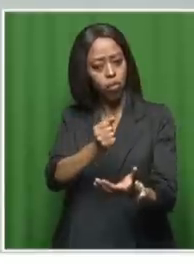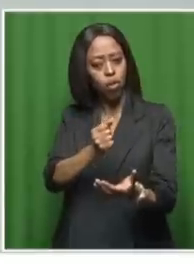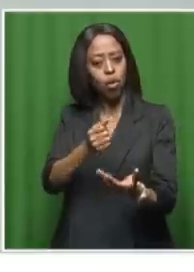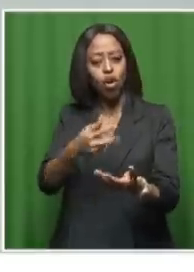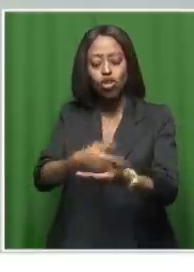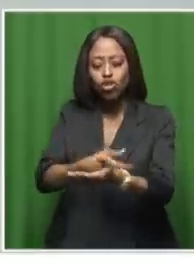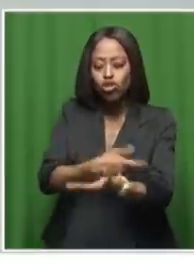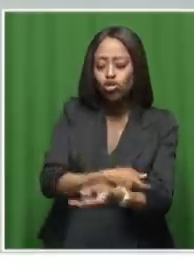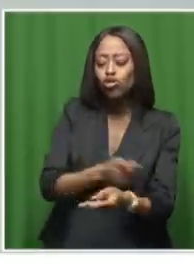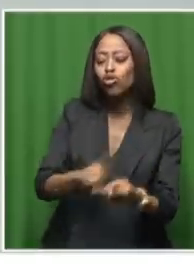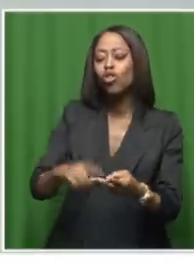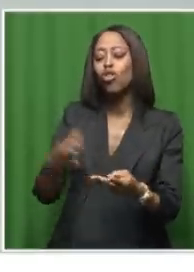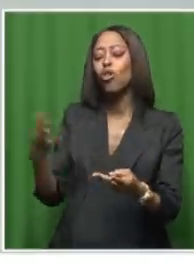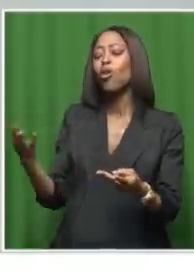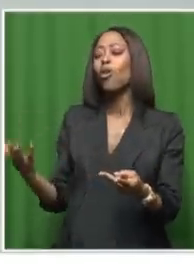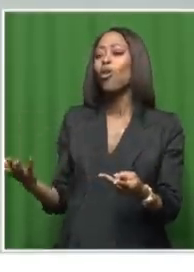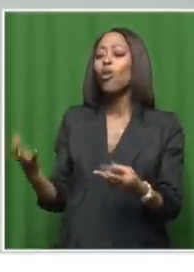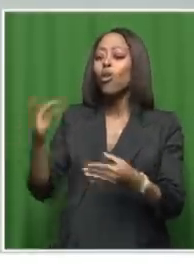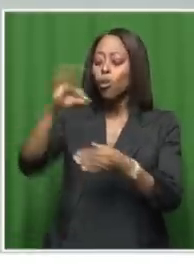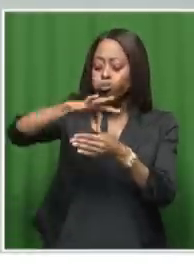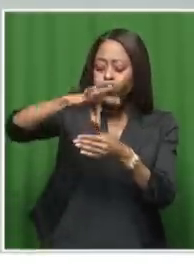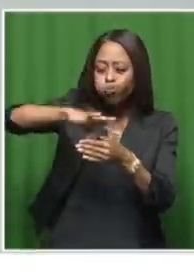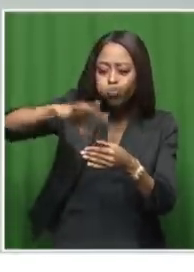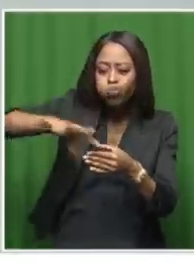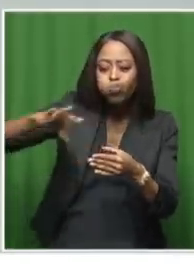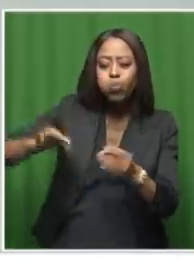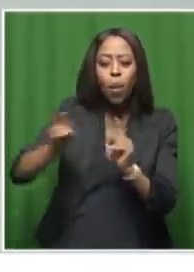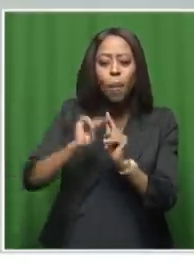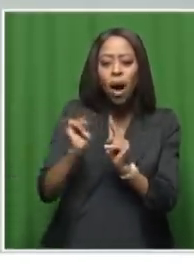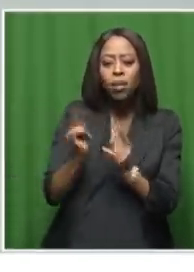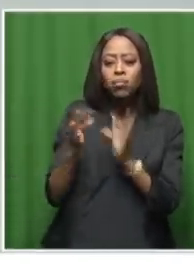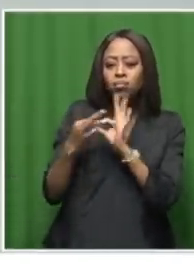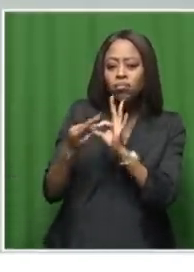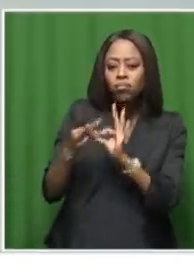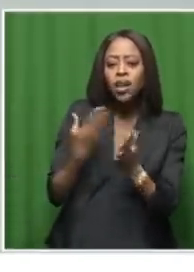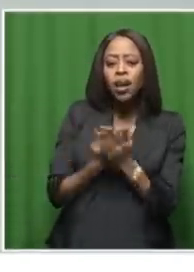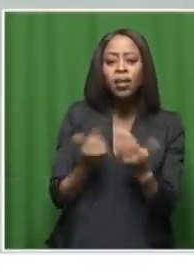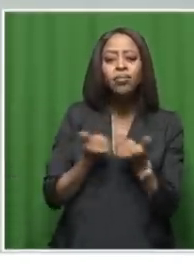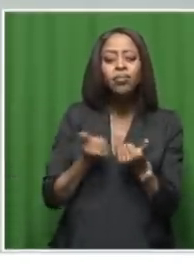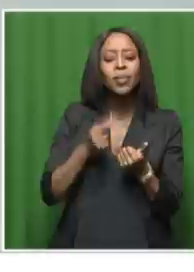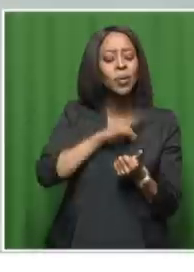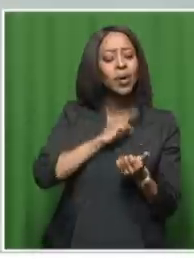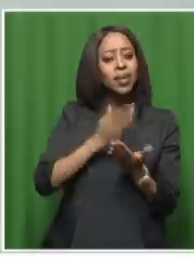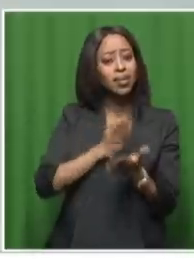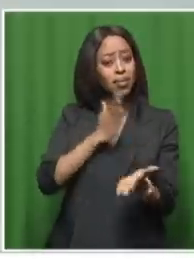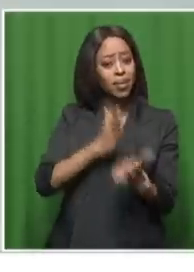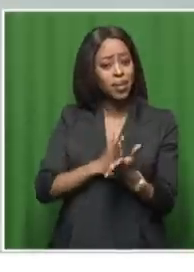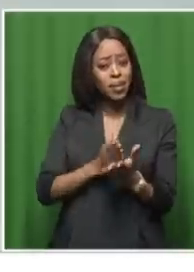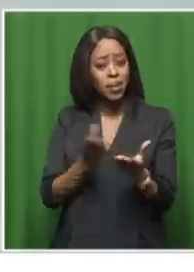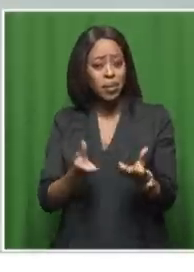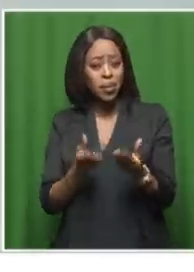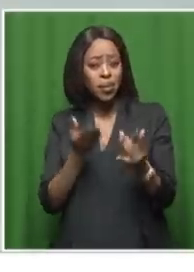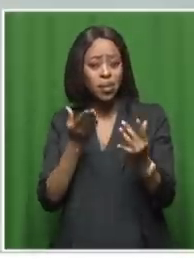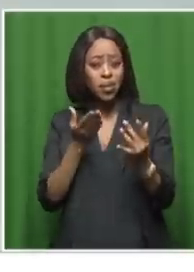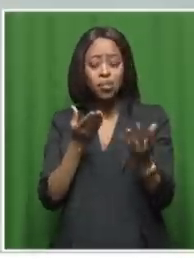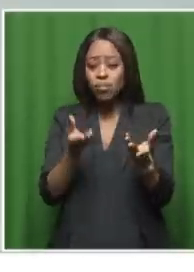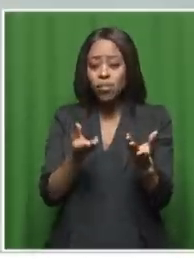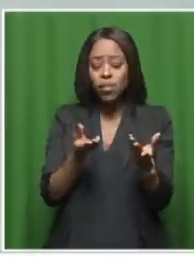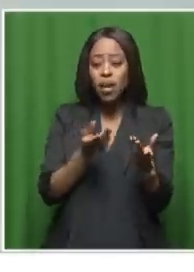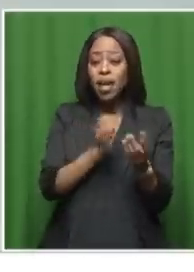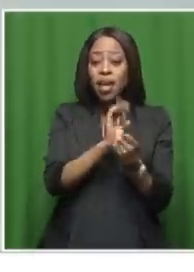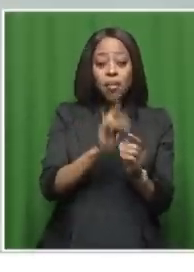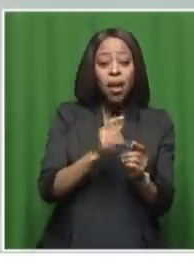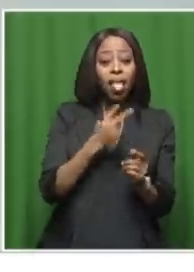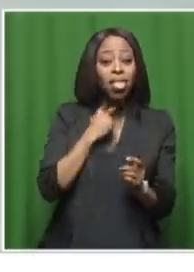sheep or it's the crop farming, but we can work together to ensure that you can get something if I fail to pay